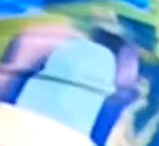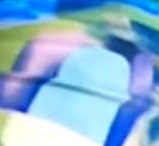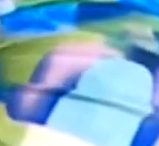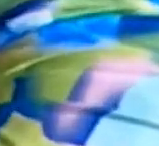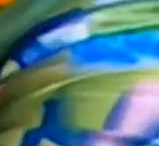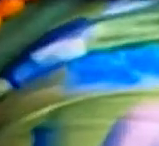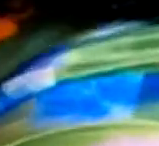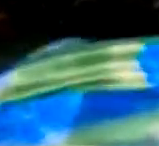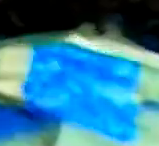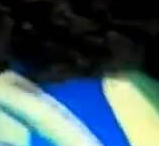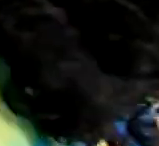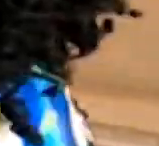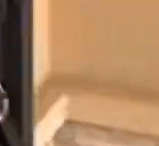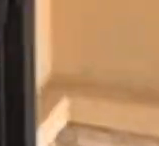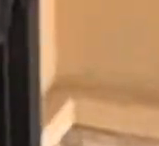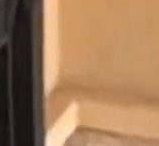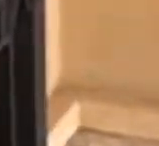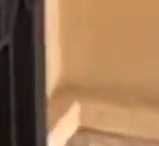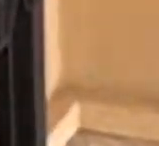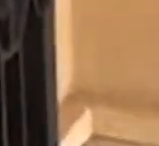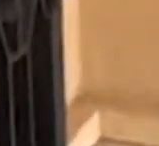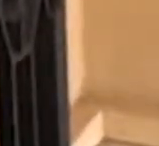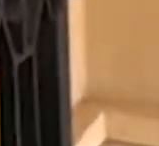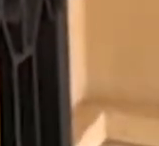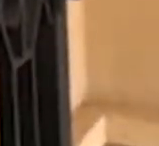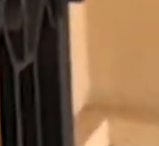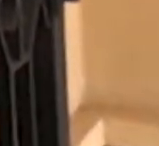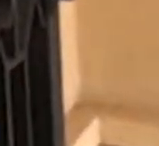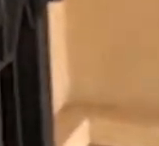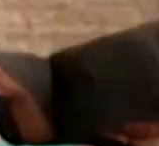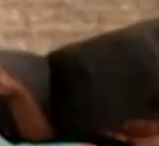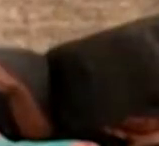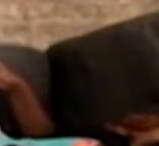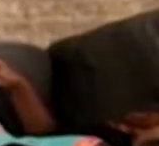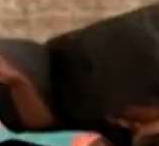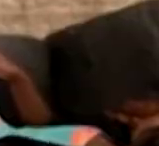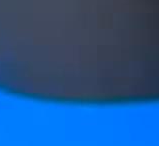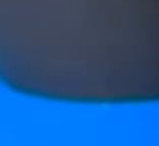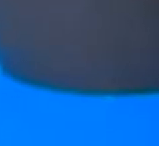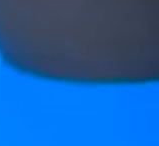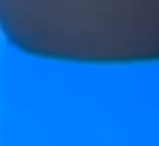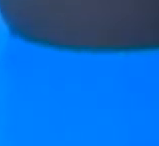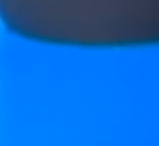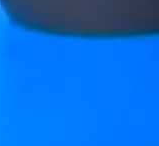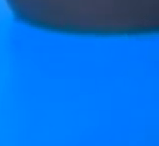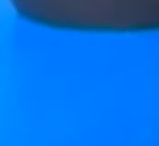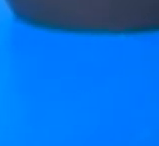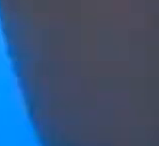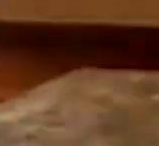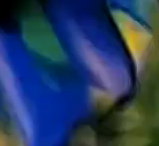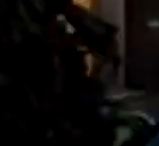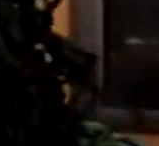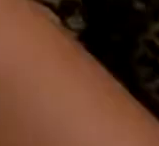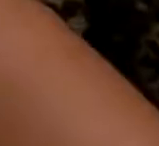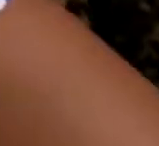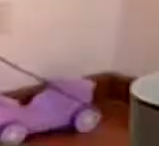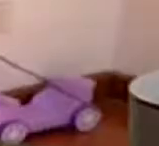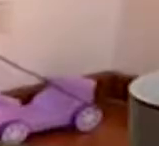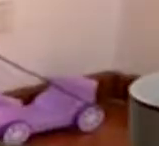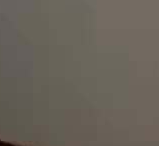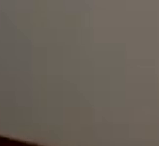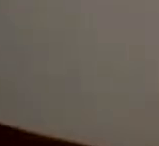of business. Internet sorted. What is it? What am I forgetting? What?